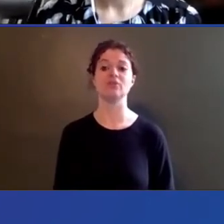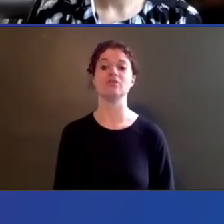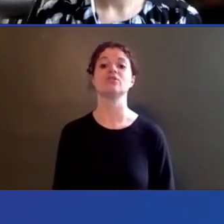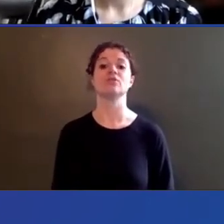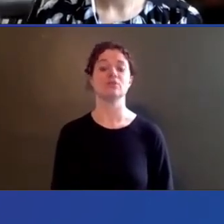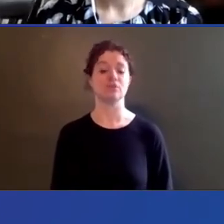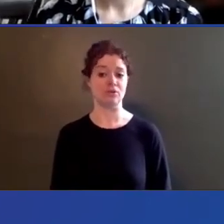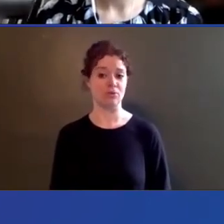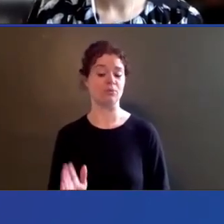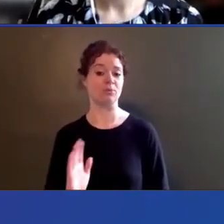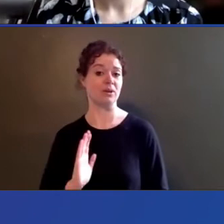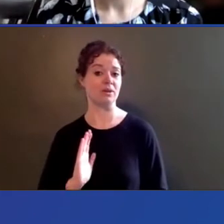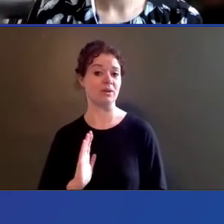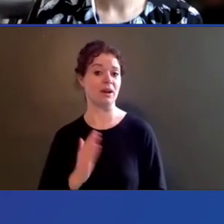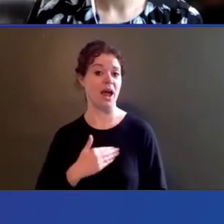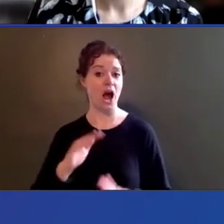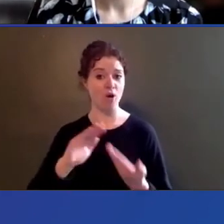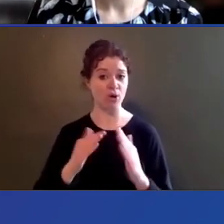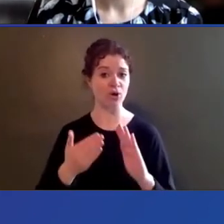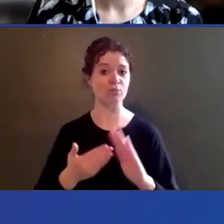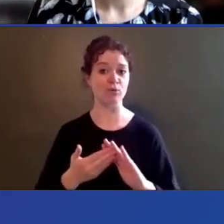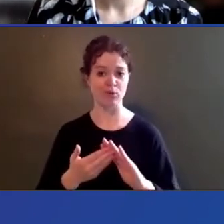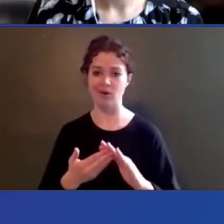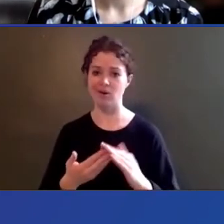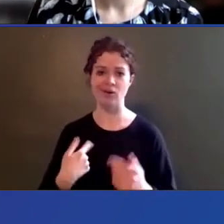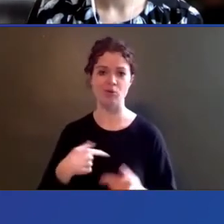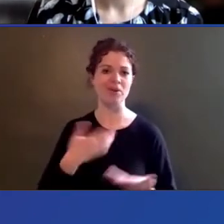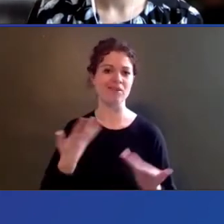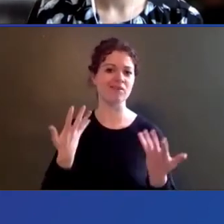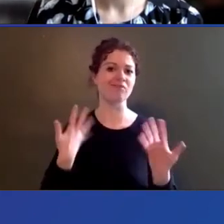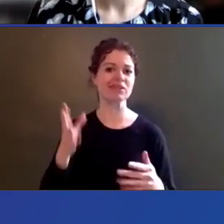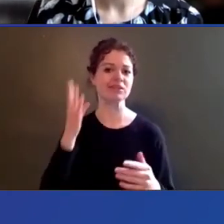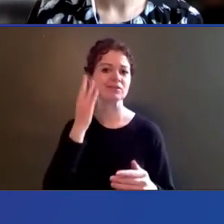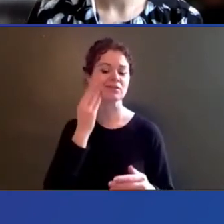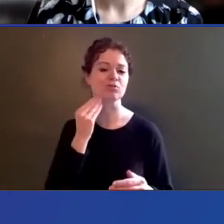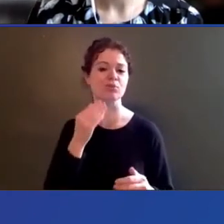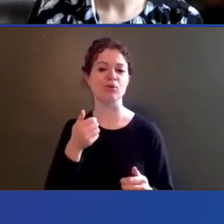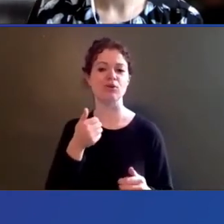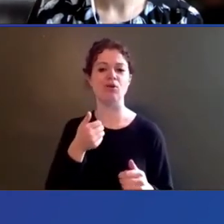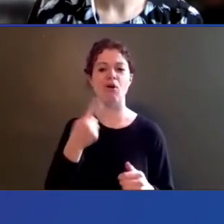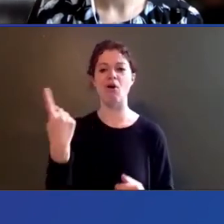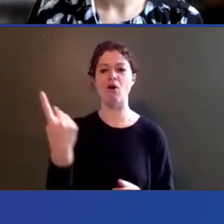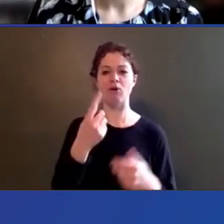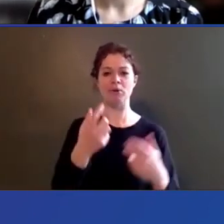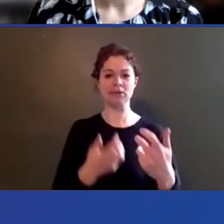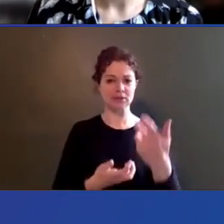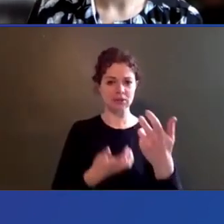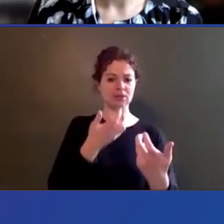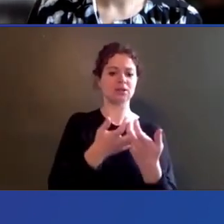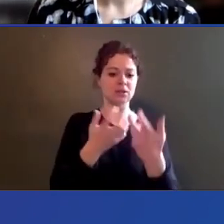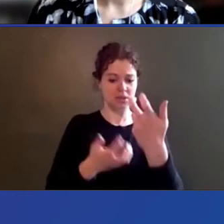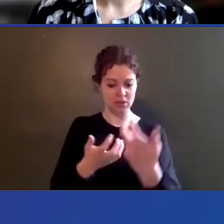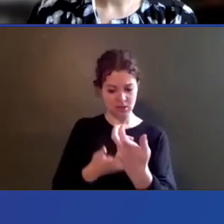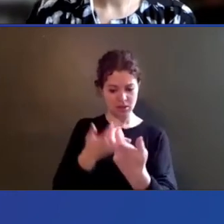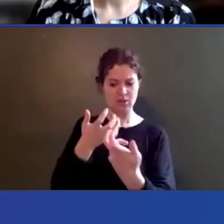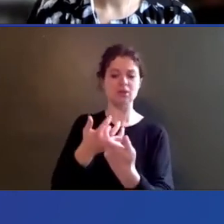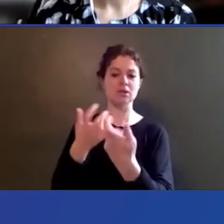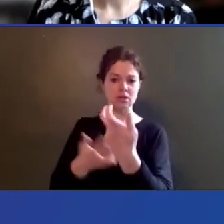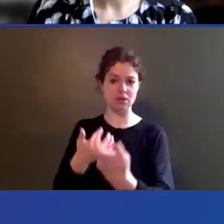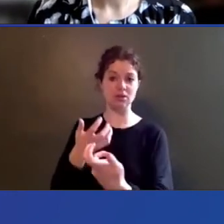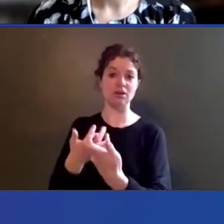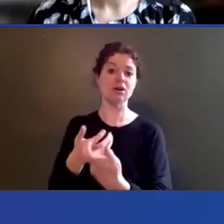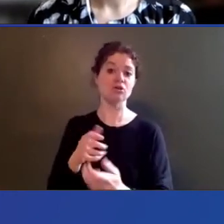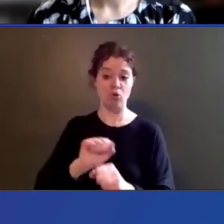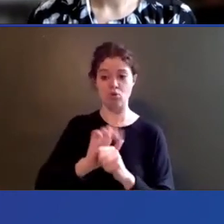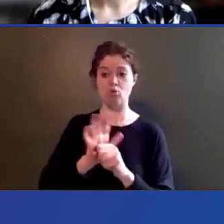used to constantly having to adapt. So for us, this was yet another thing. It was a big thing,